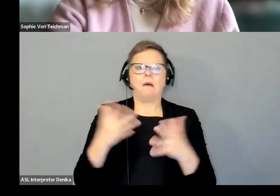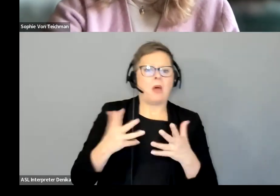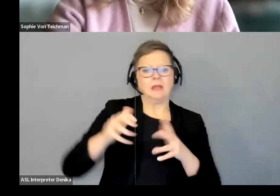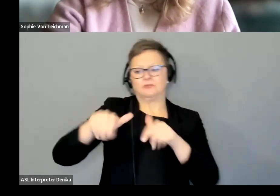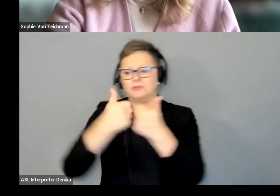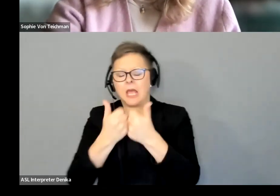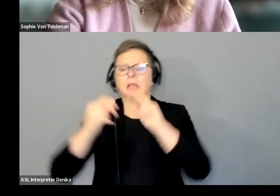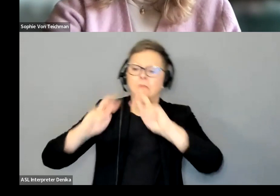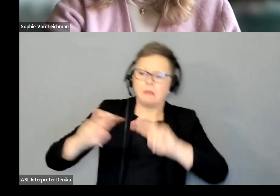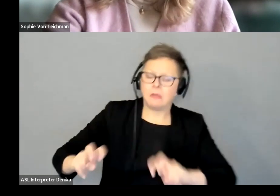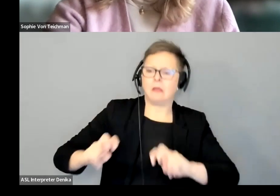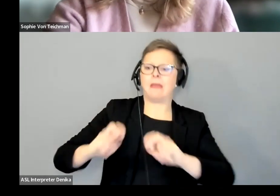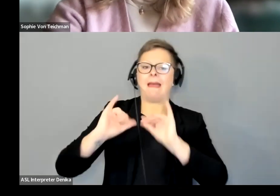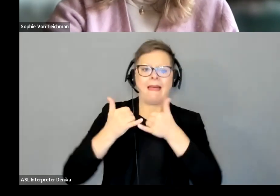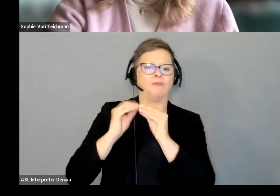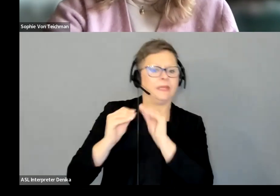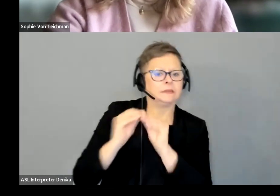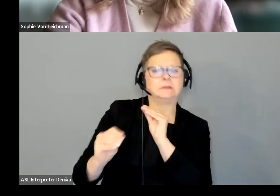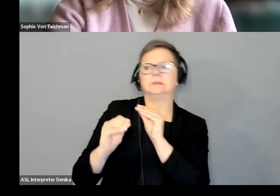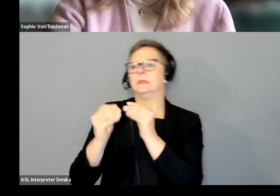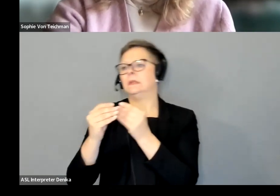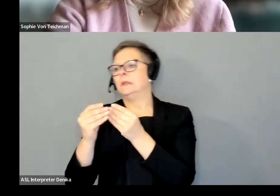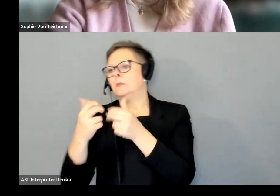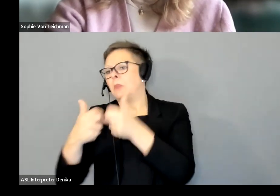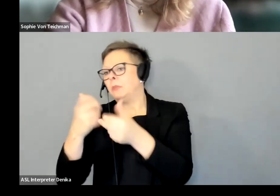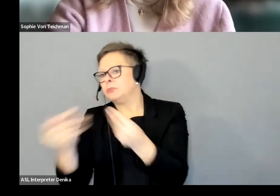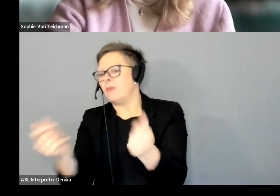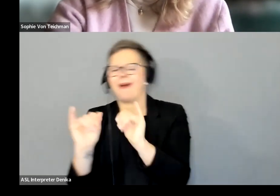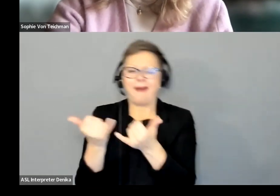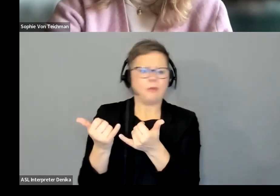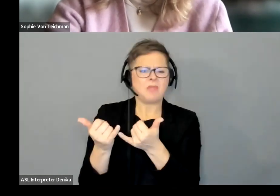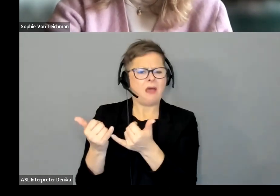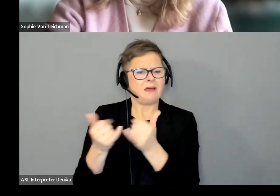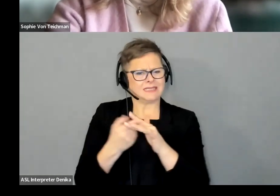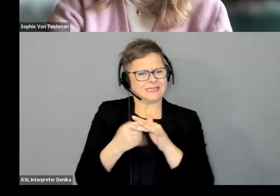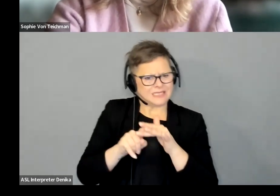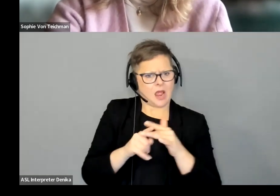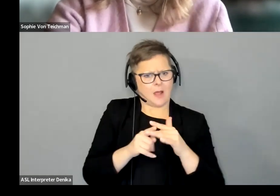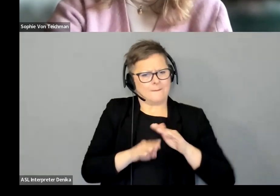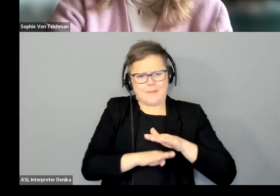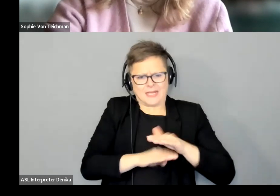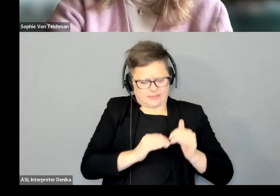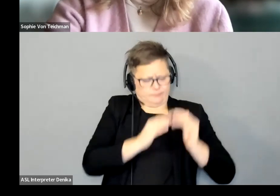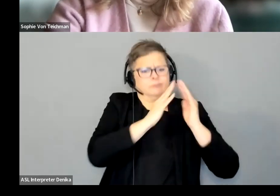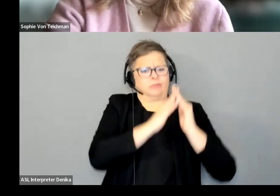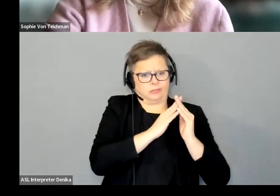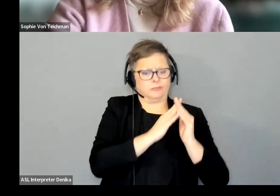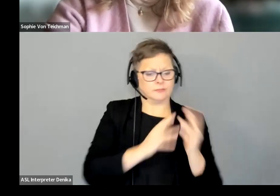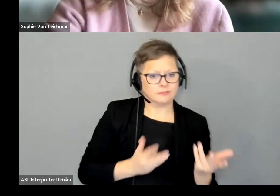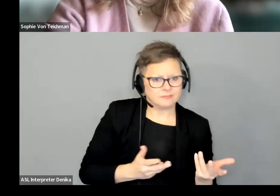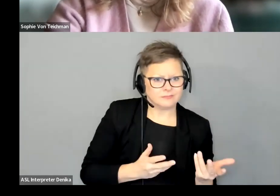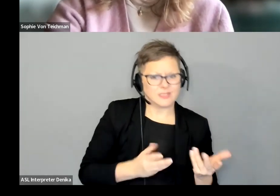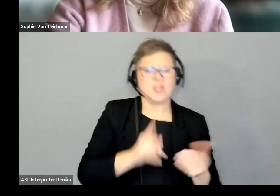really examine those solutions and really bring it together from a multidisciplinary